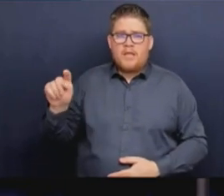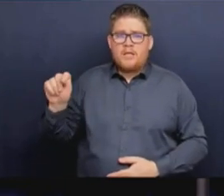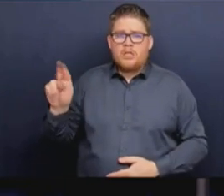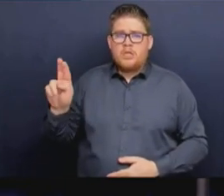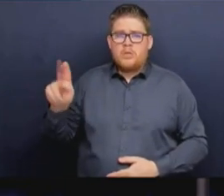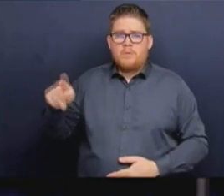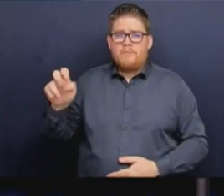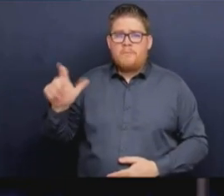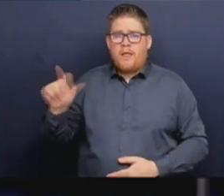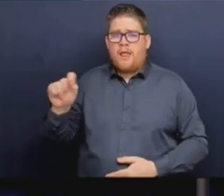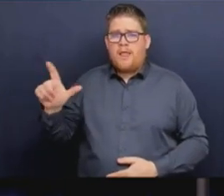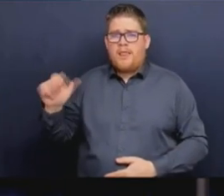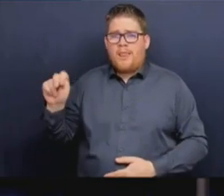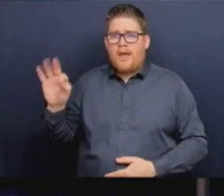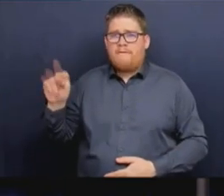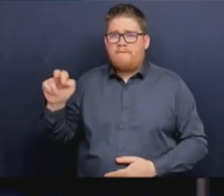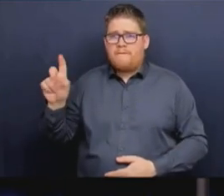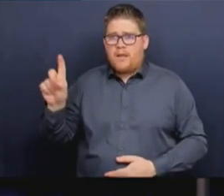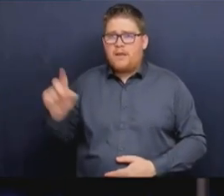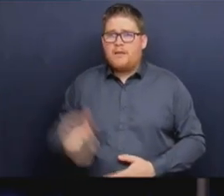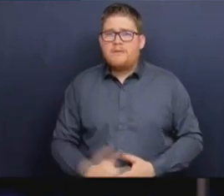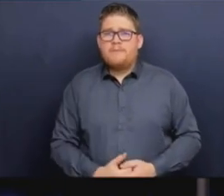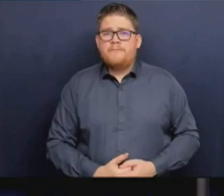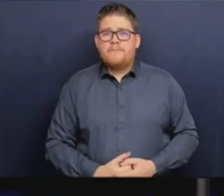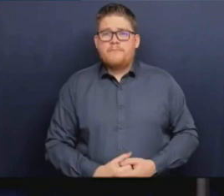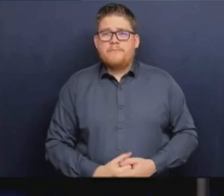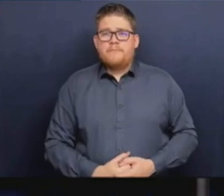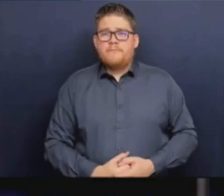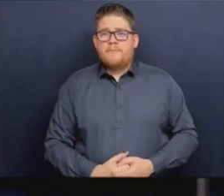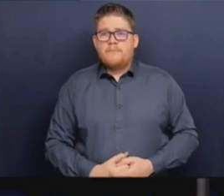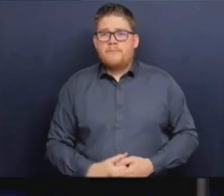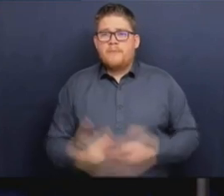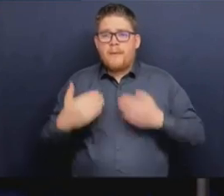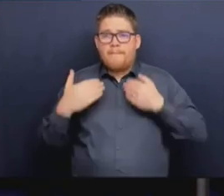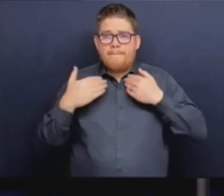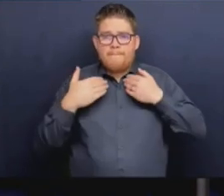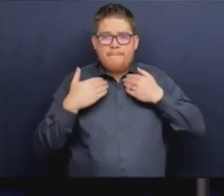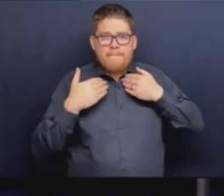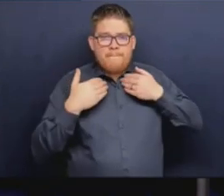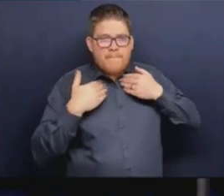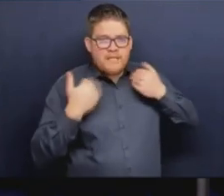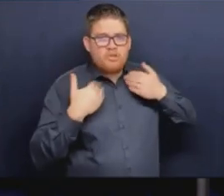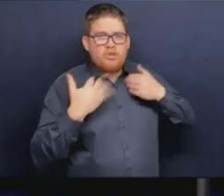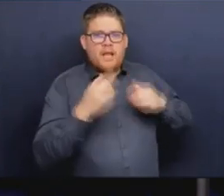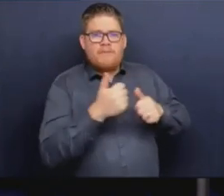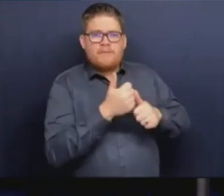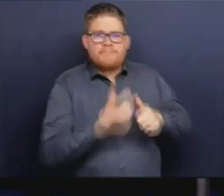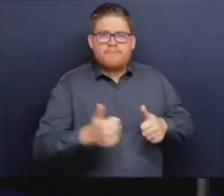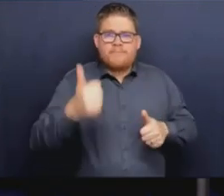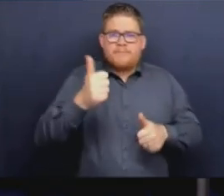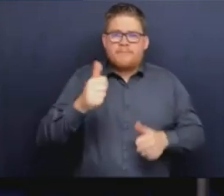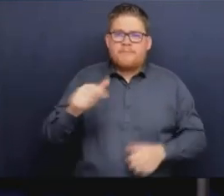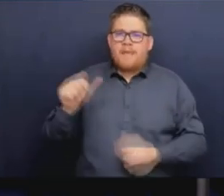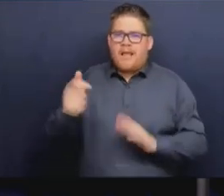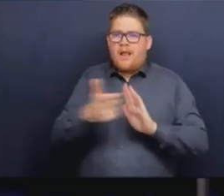the engagement and drafting of this legislation. Many of them are sitting here. A big round of applause for